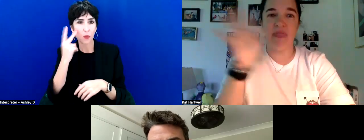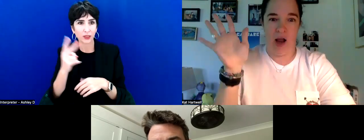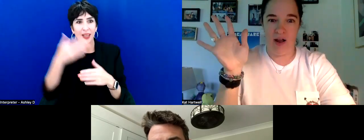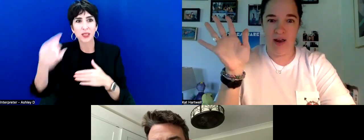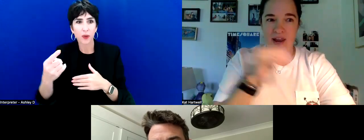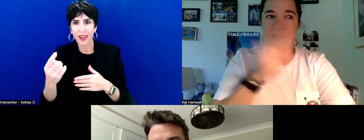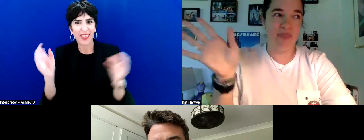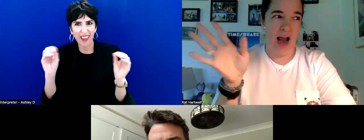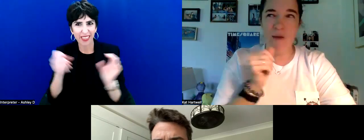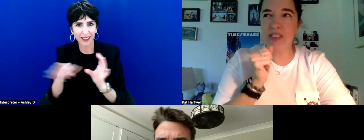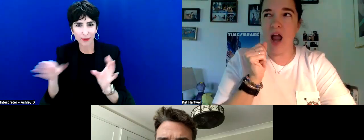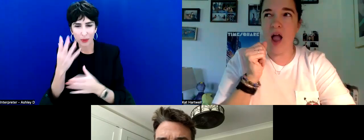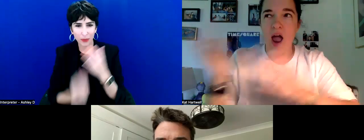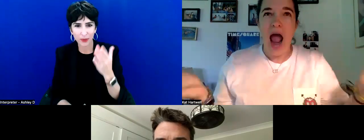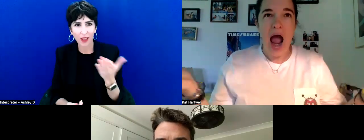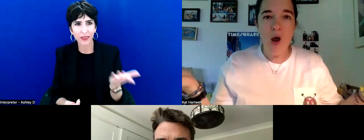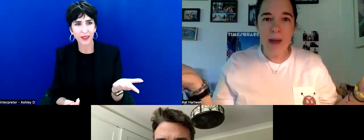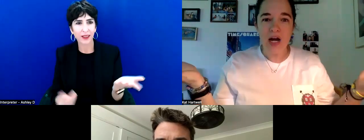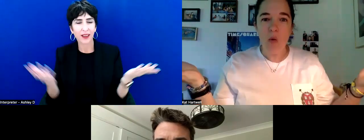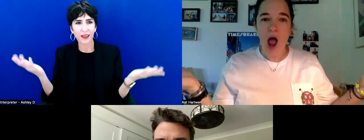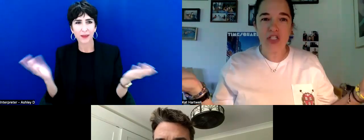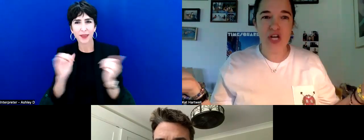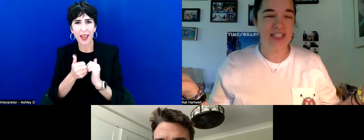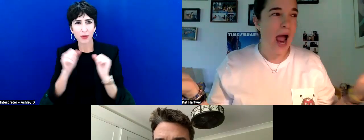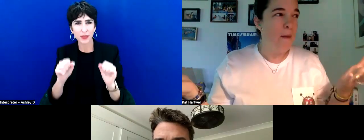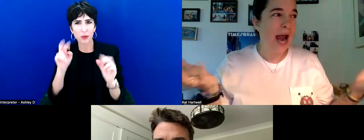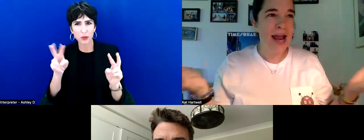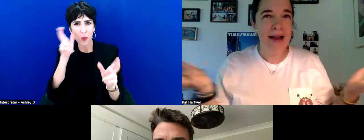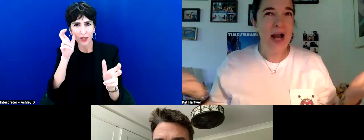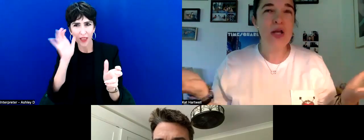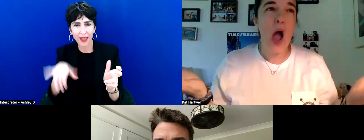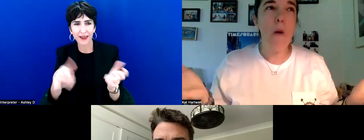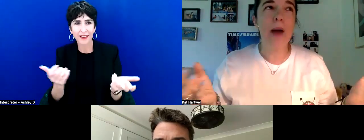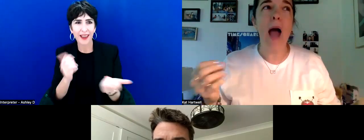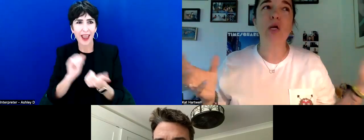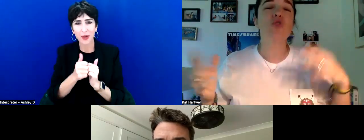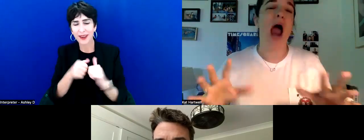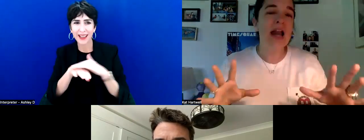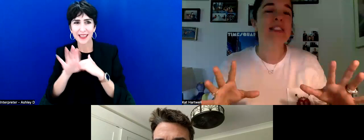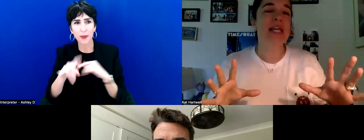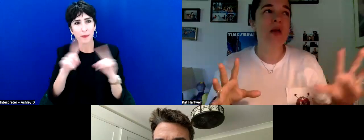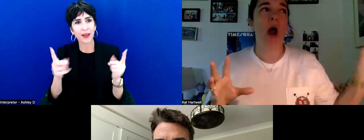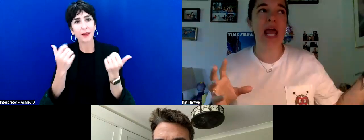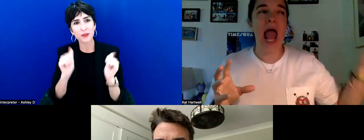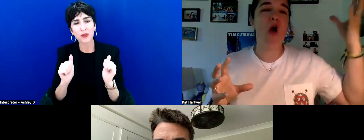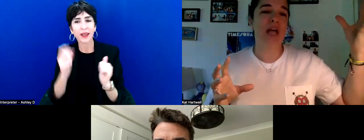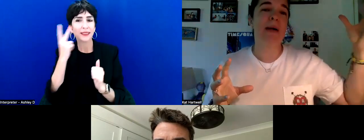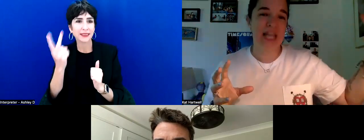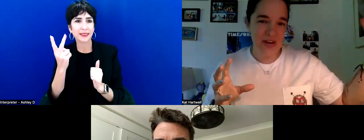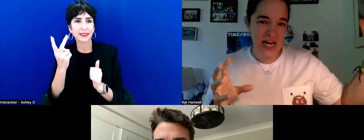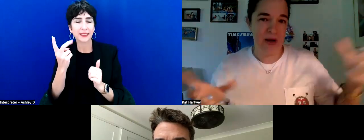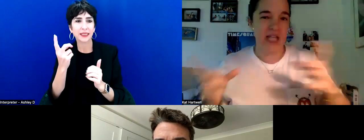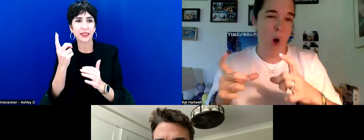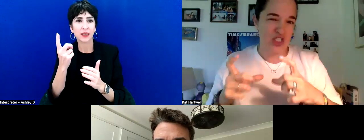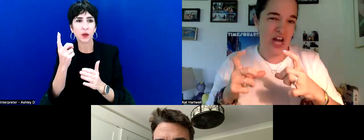one. Nothing. I oh was like, no. how am I gonna watch it? How am I, but I'm gonna try to see when it airs on